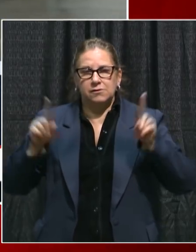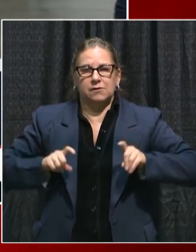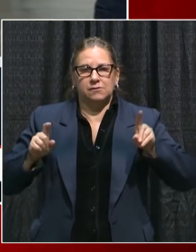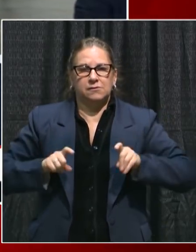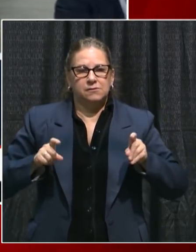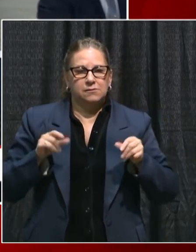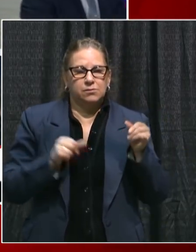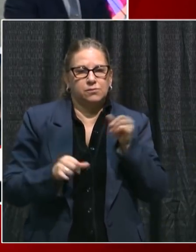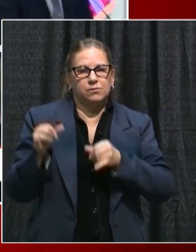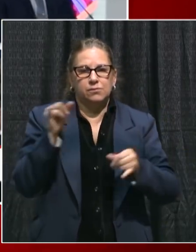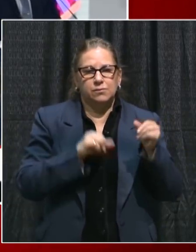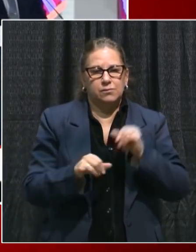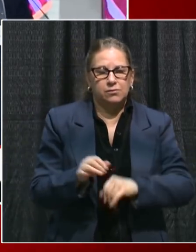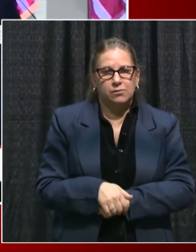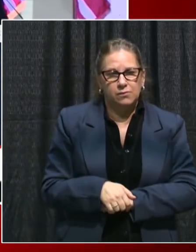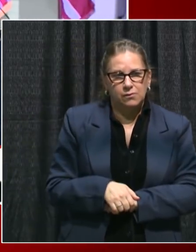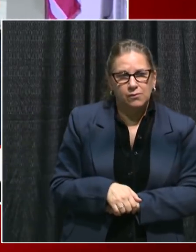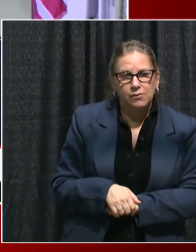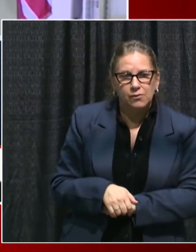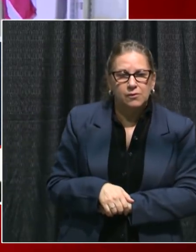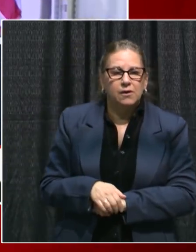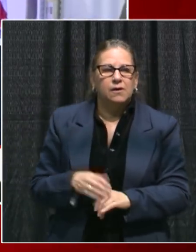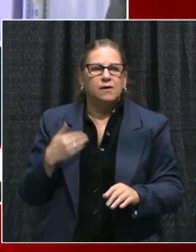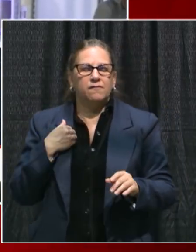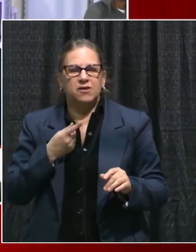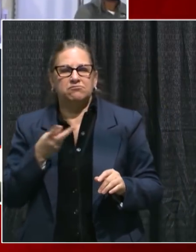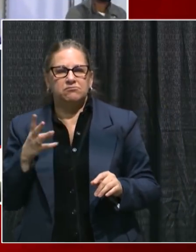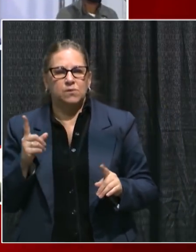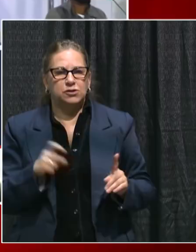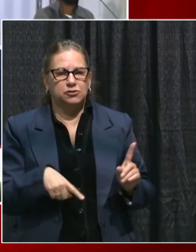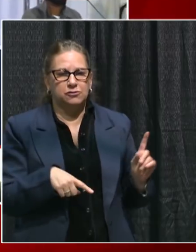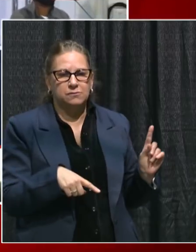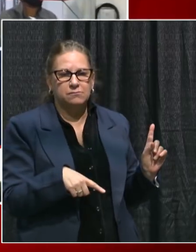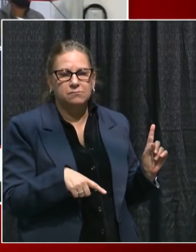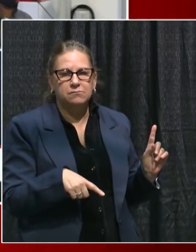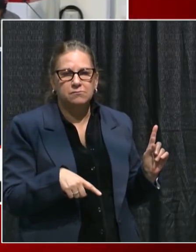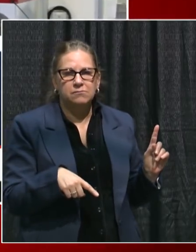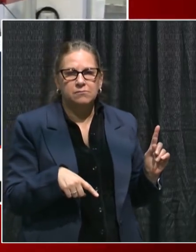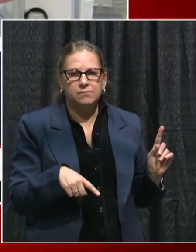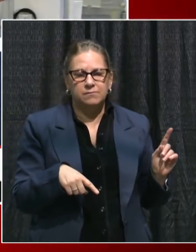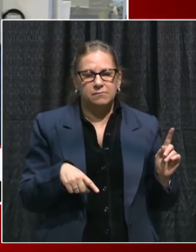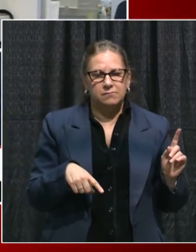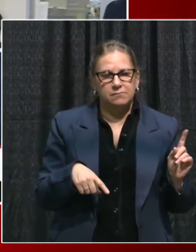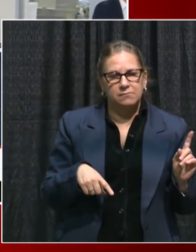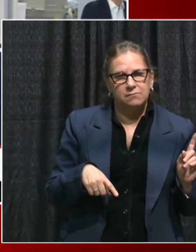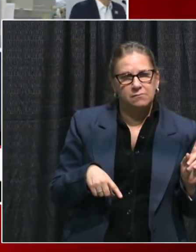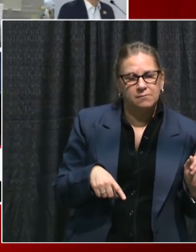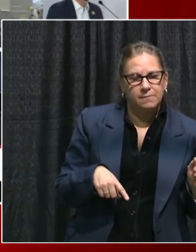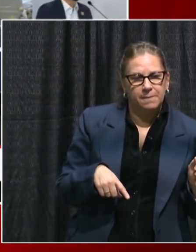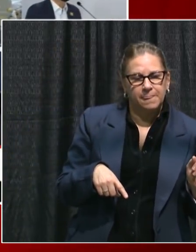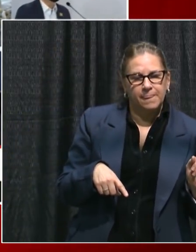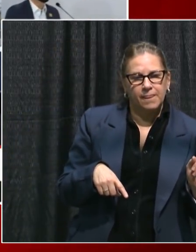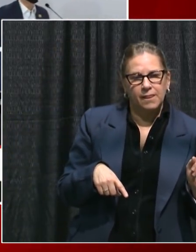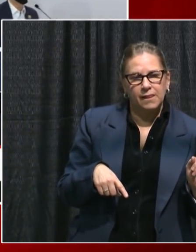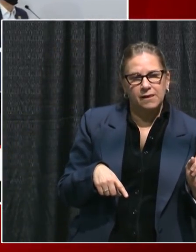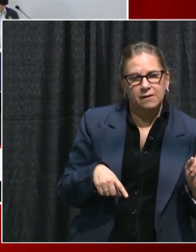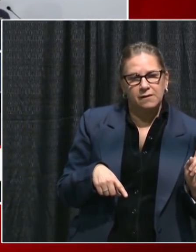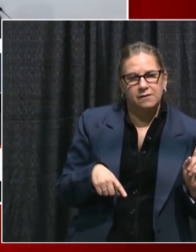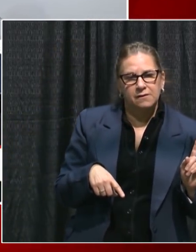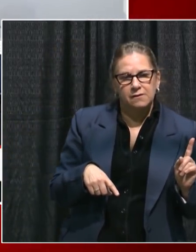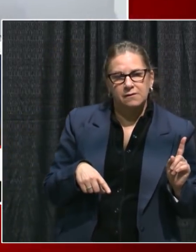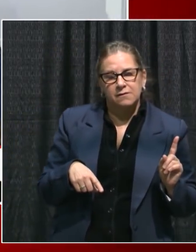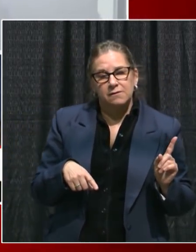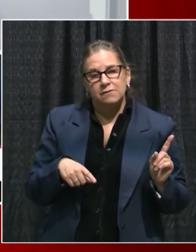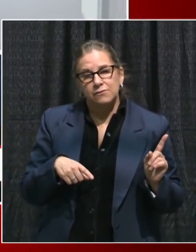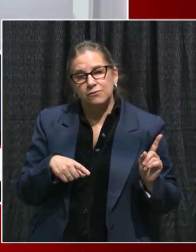A couple of questions. One, what do you say, and this may be for Army Corps or whoever, what do you say to residents? Remember when you opened up